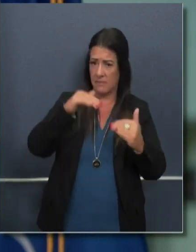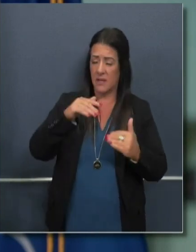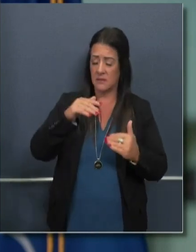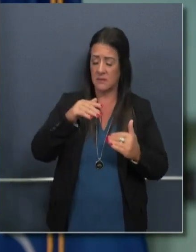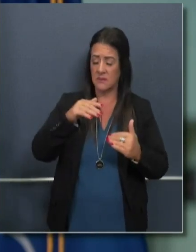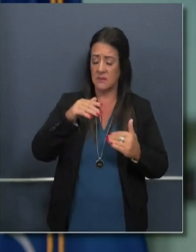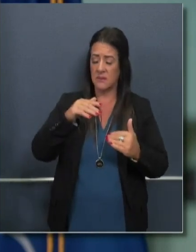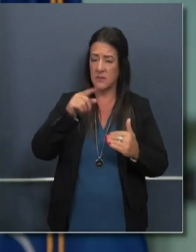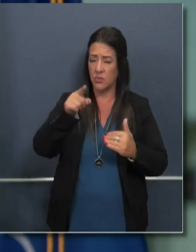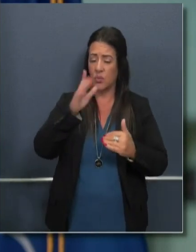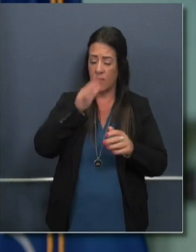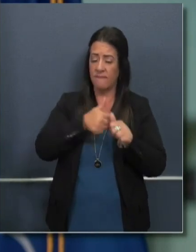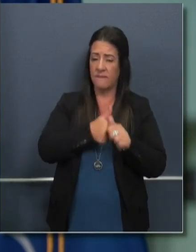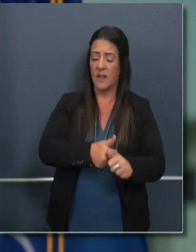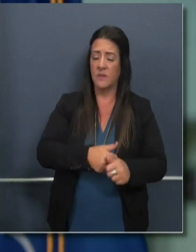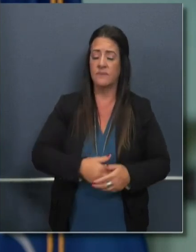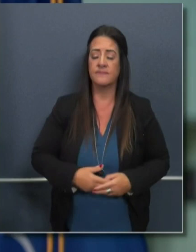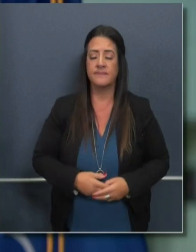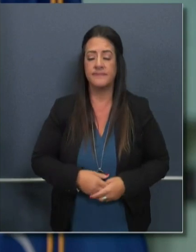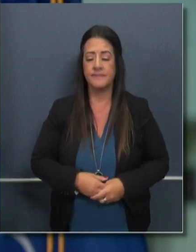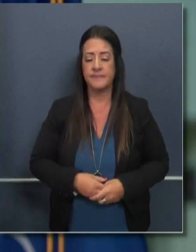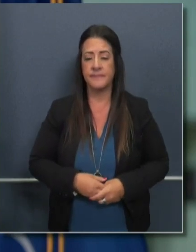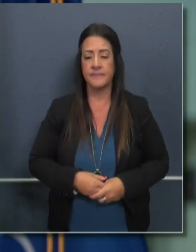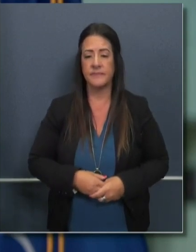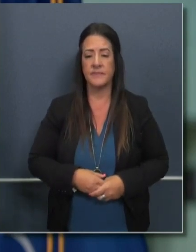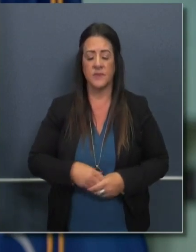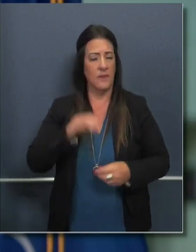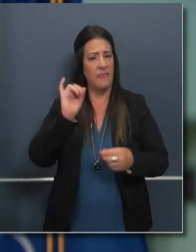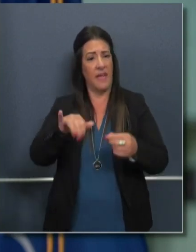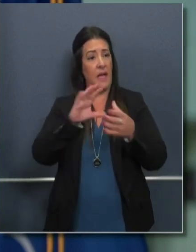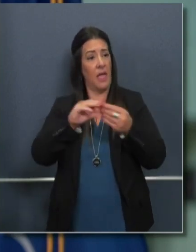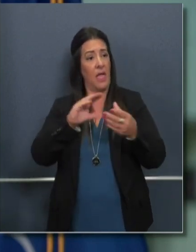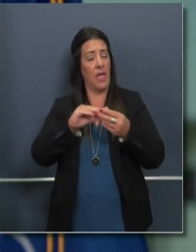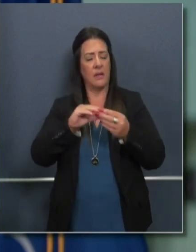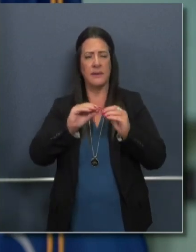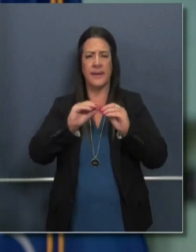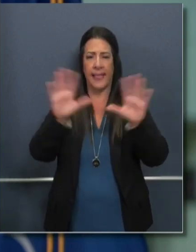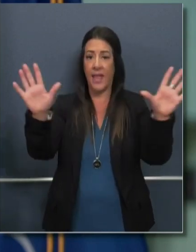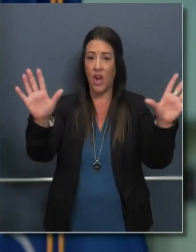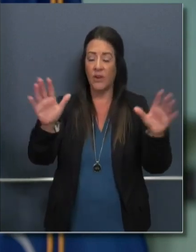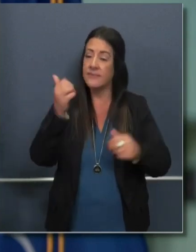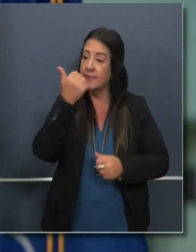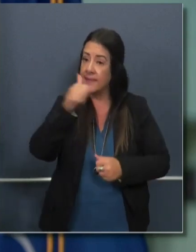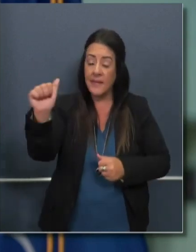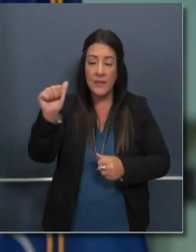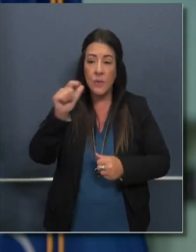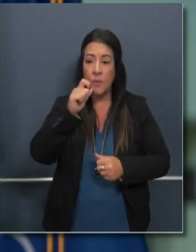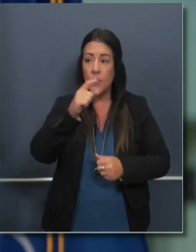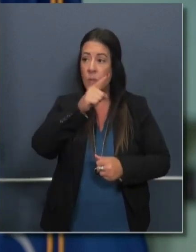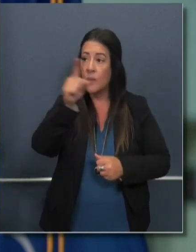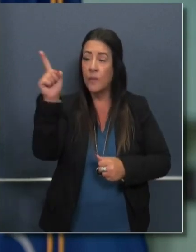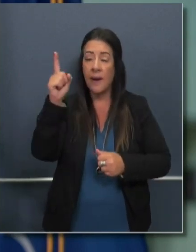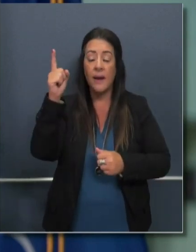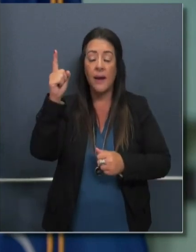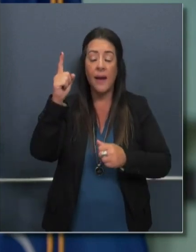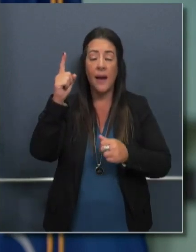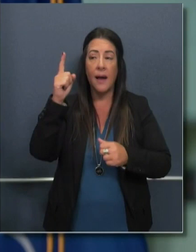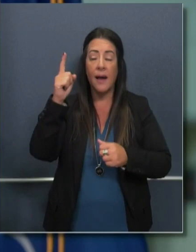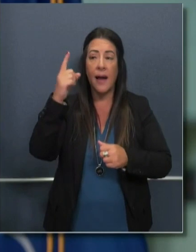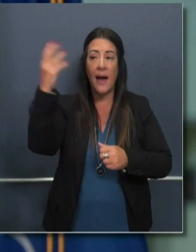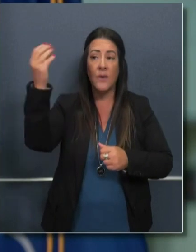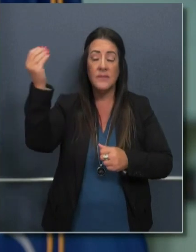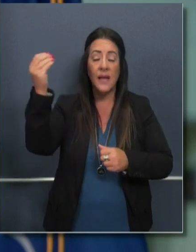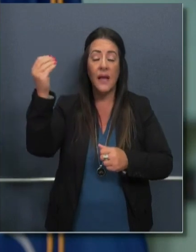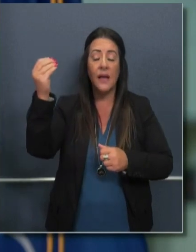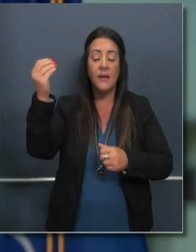be advanced. And so I think the message should be very clear. Anyone coming into the state of California is subject to the